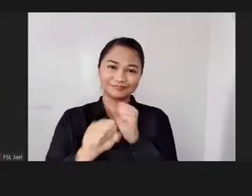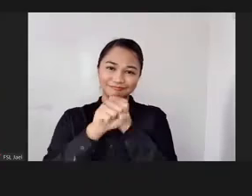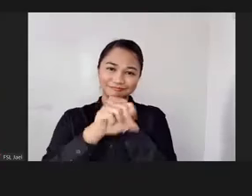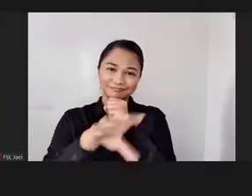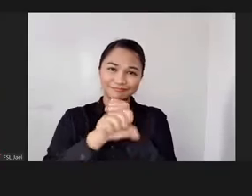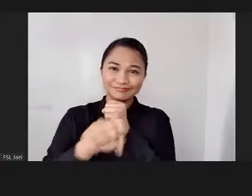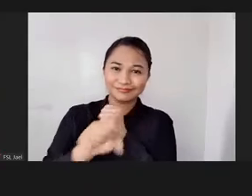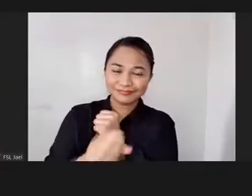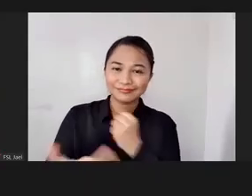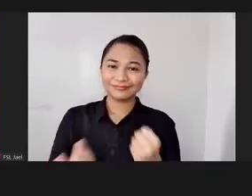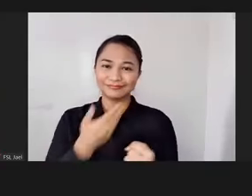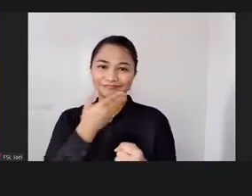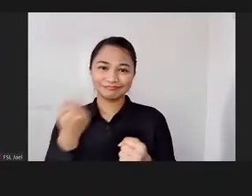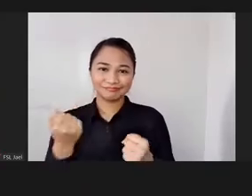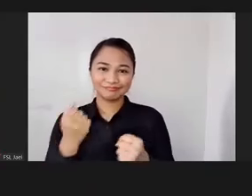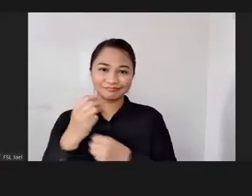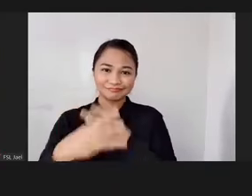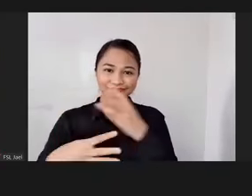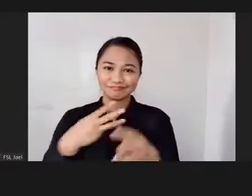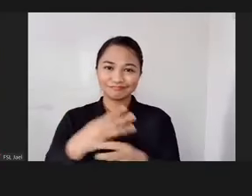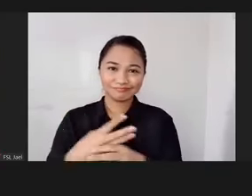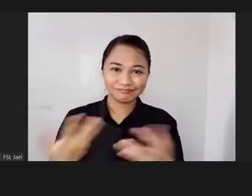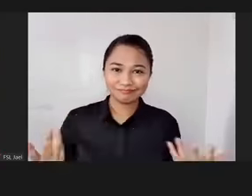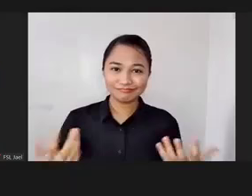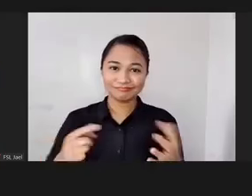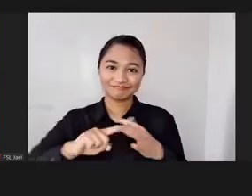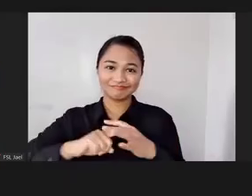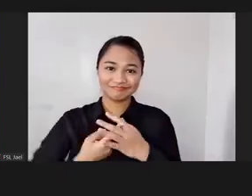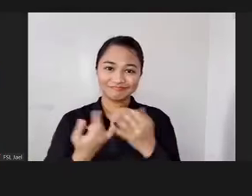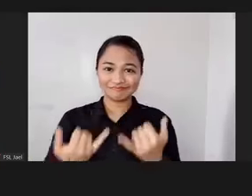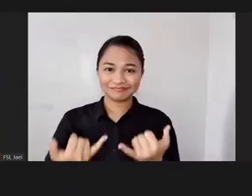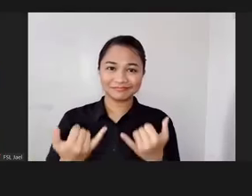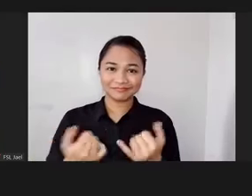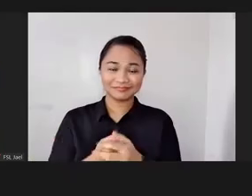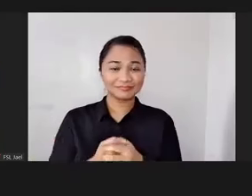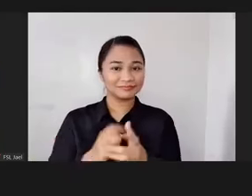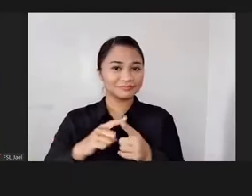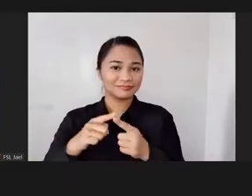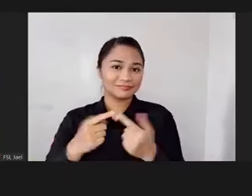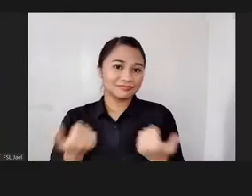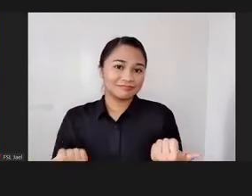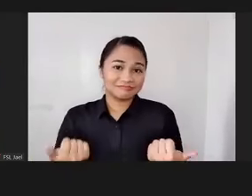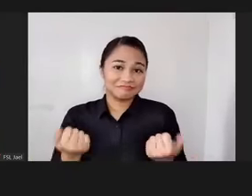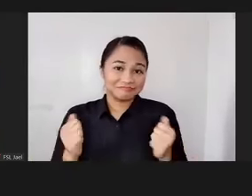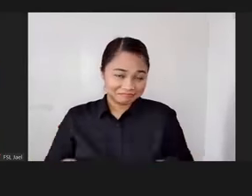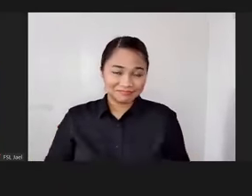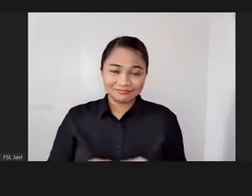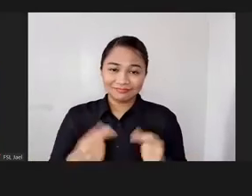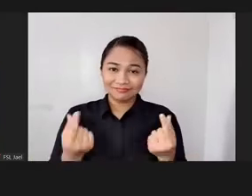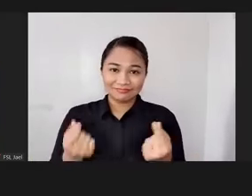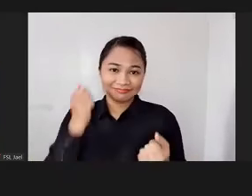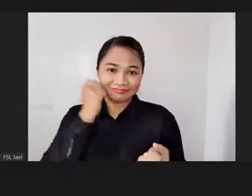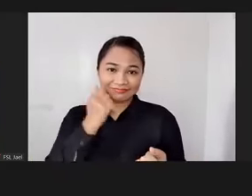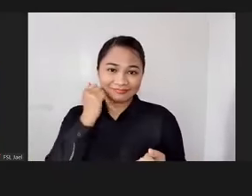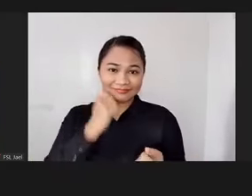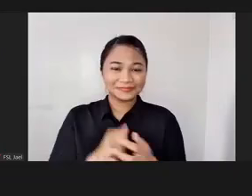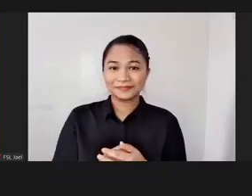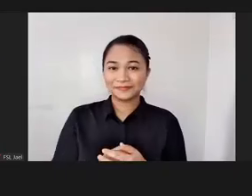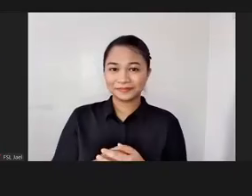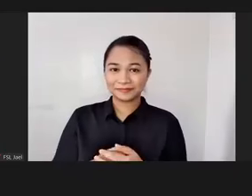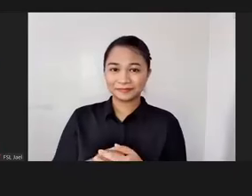day. Then for the third one, the zero poverty session. So a lot of numbers, a lot of statistics. So you